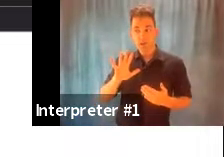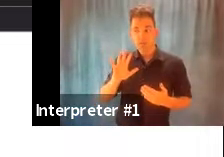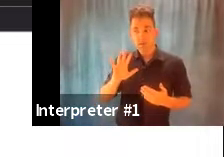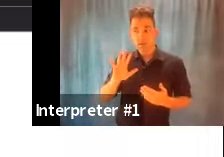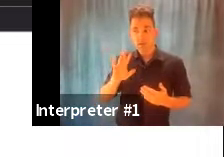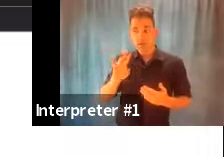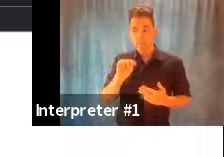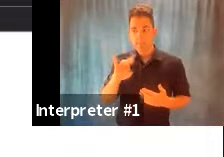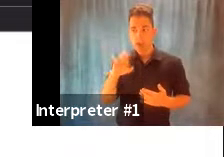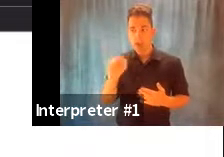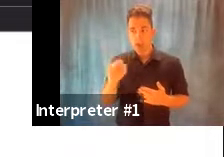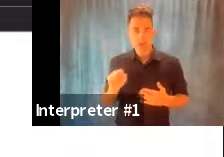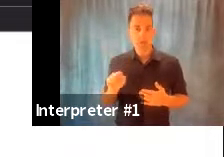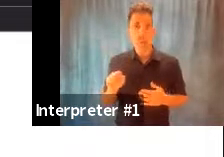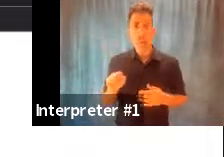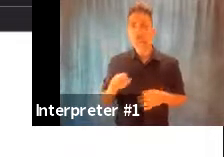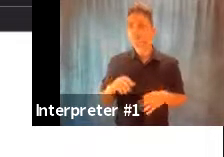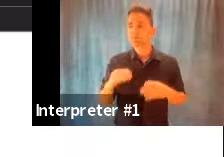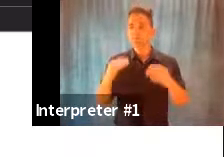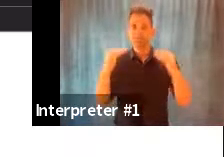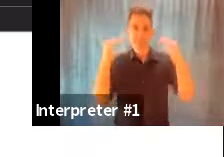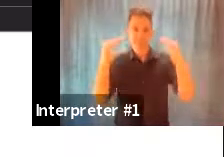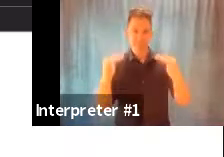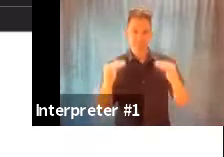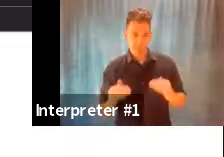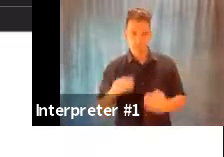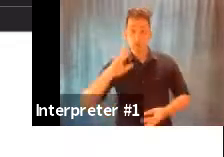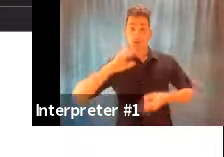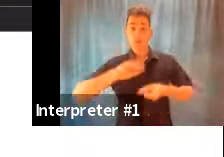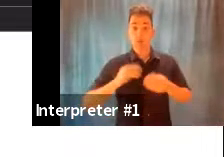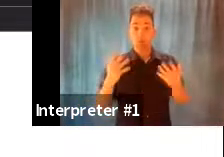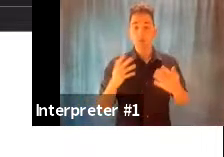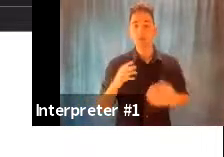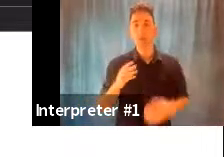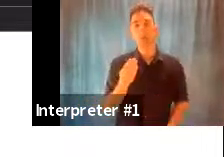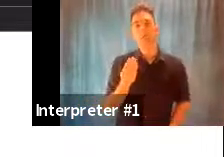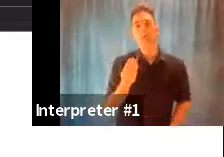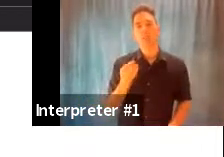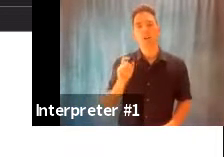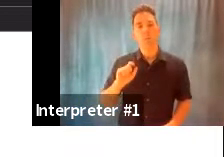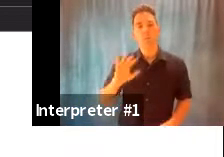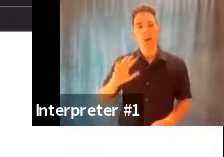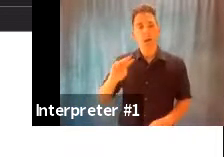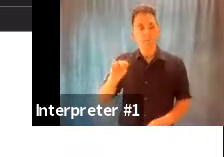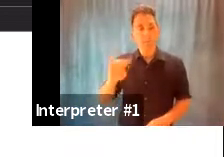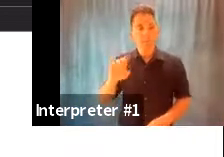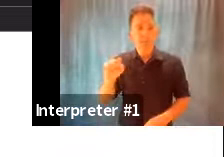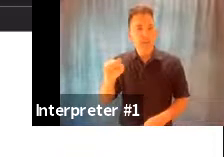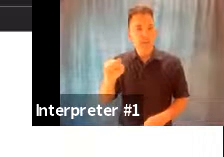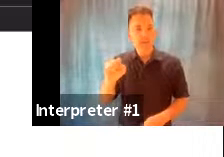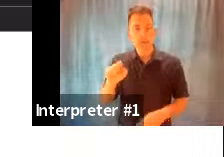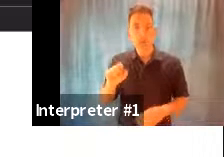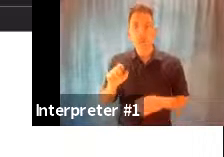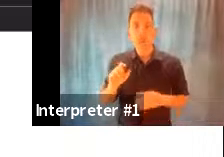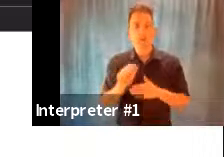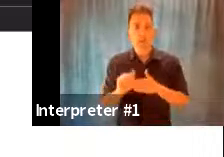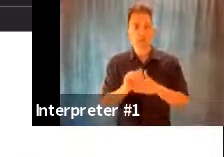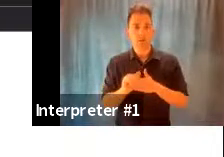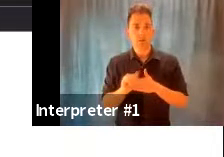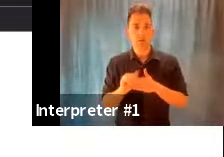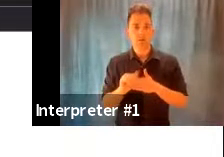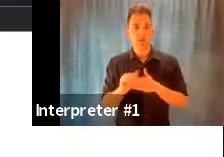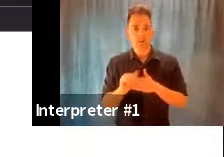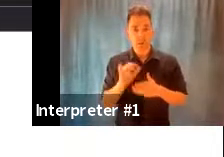and going down from there to a total of $14.5 million that we are advocating to go